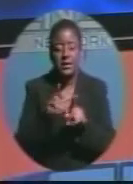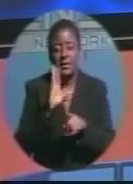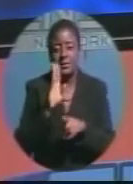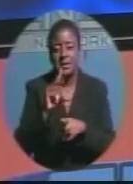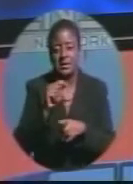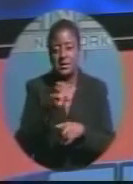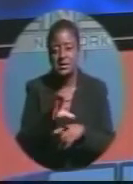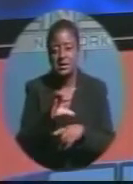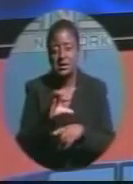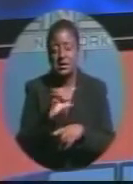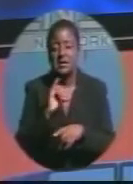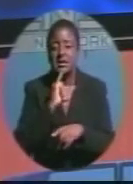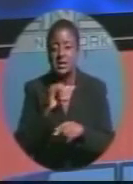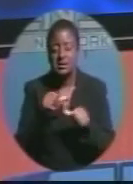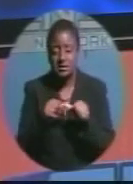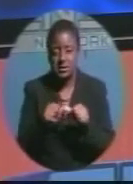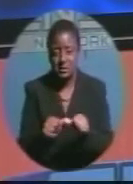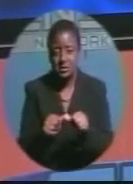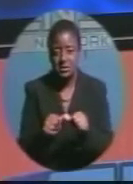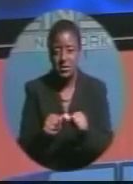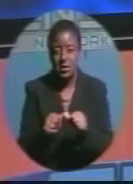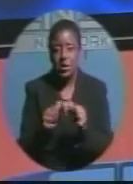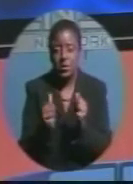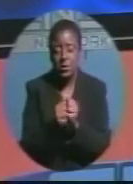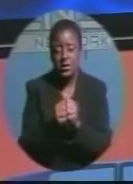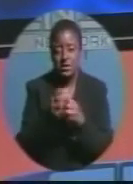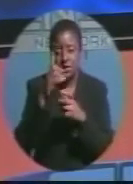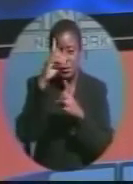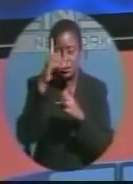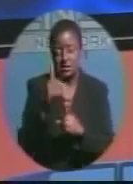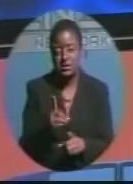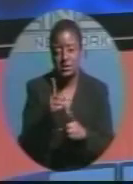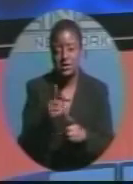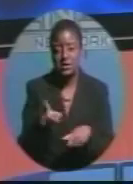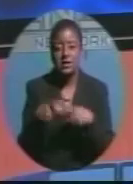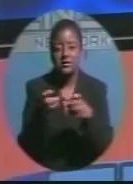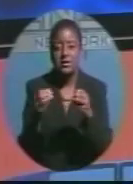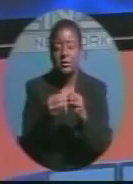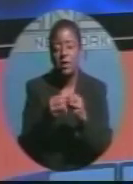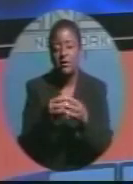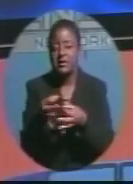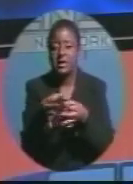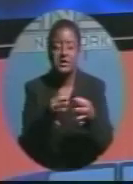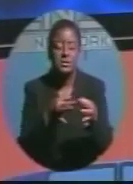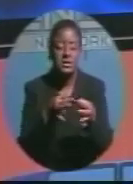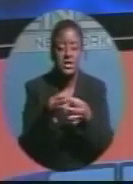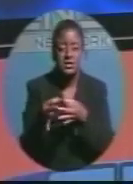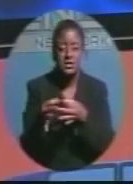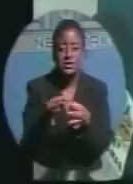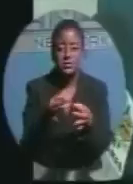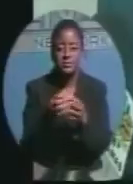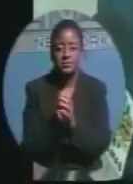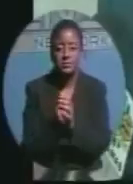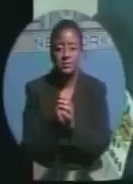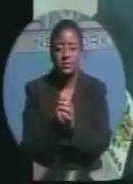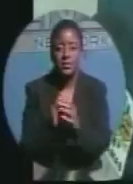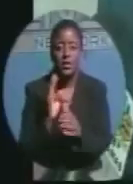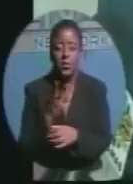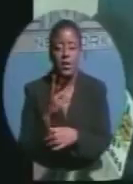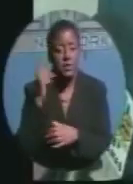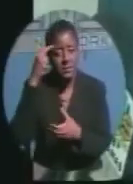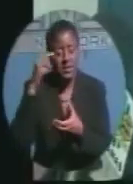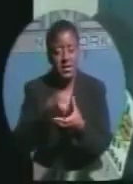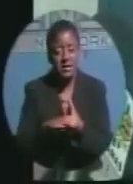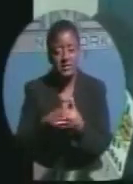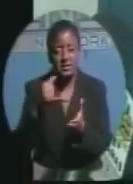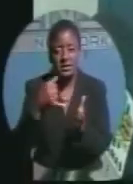giving more of an explanation for its decision. Arjunia Noel Ferguson has details. Of course, we believe it's the right decision